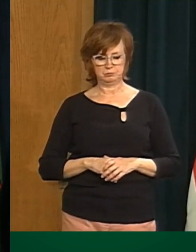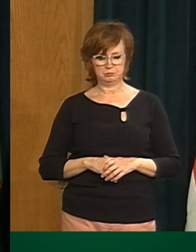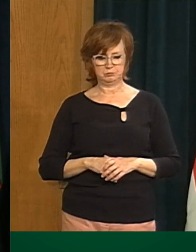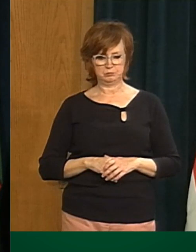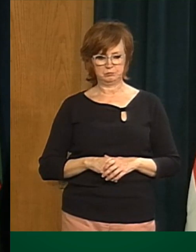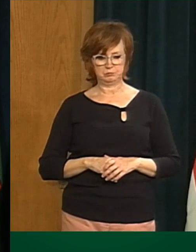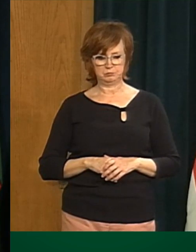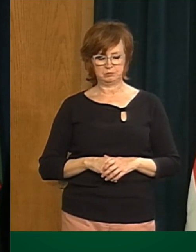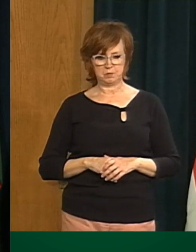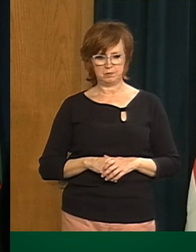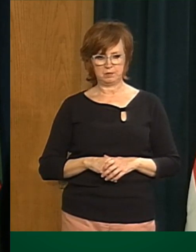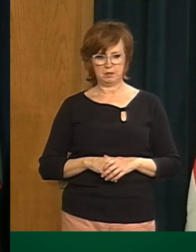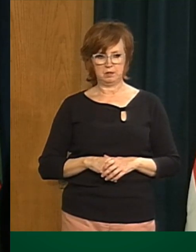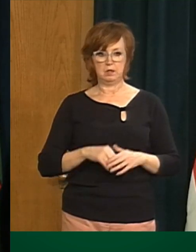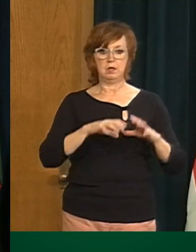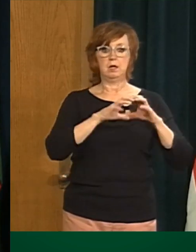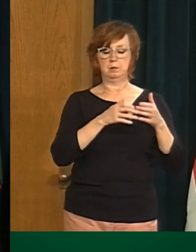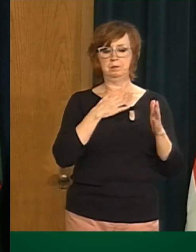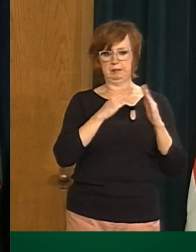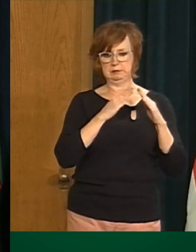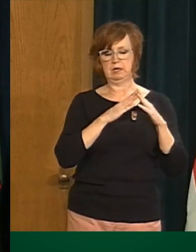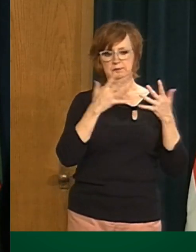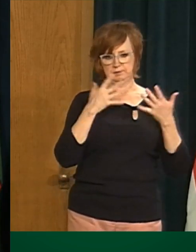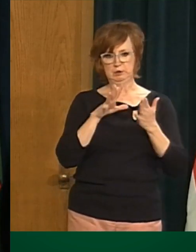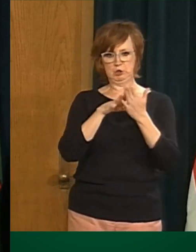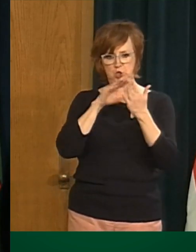where I live, I saw a great awareness in